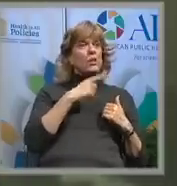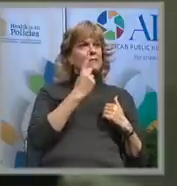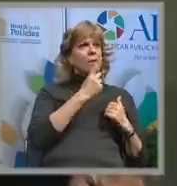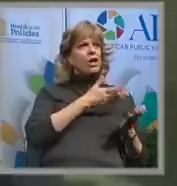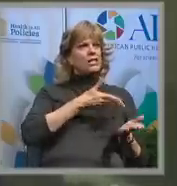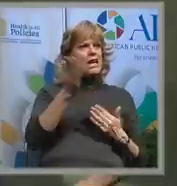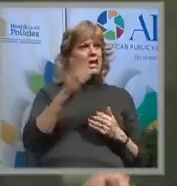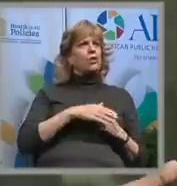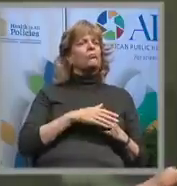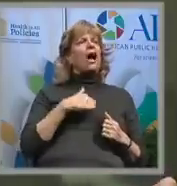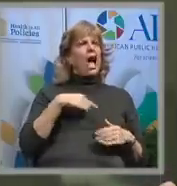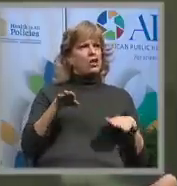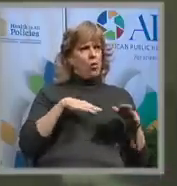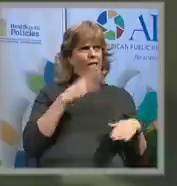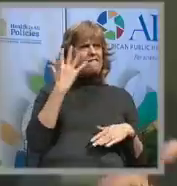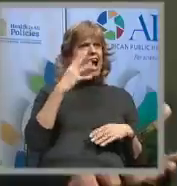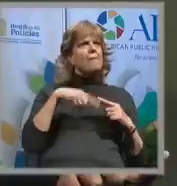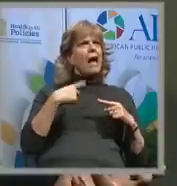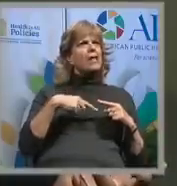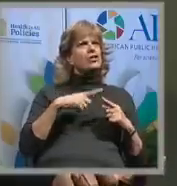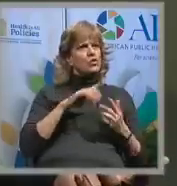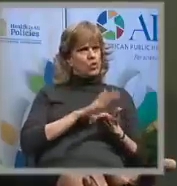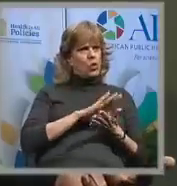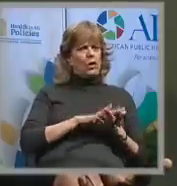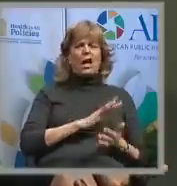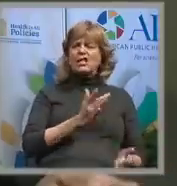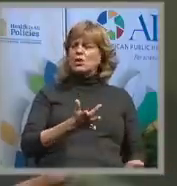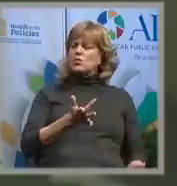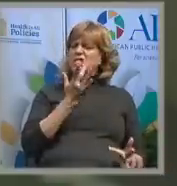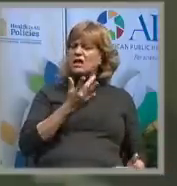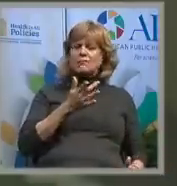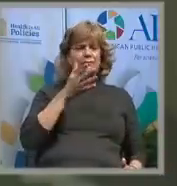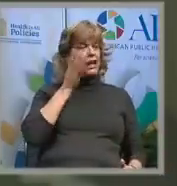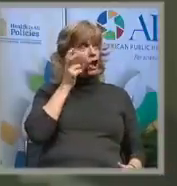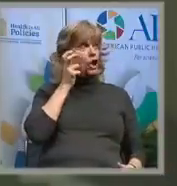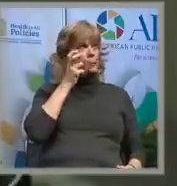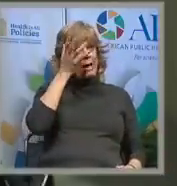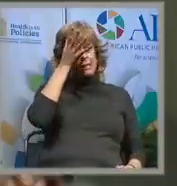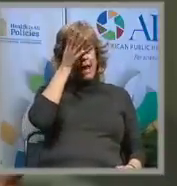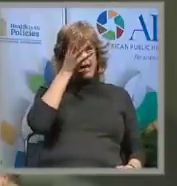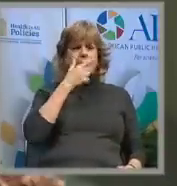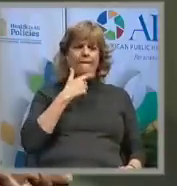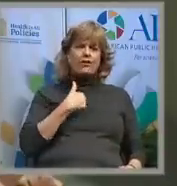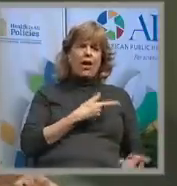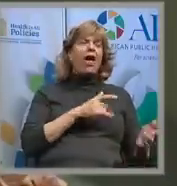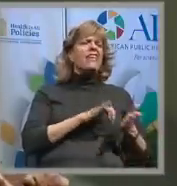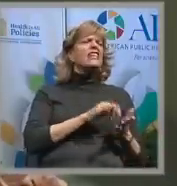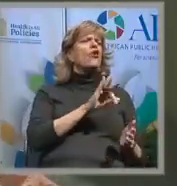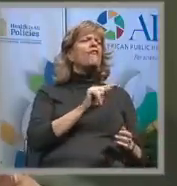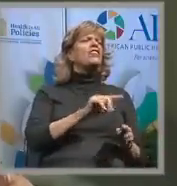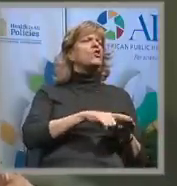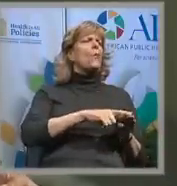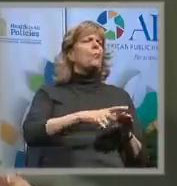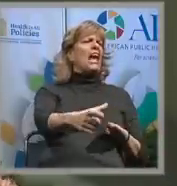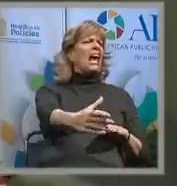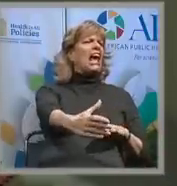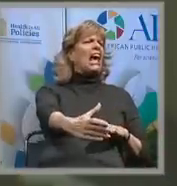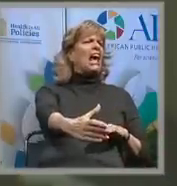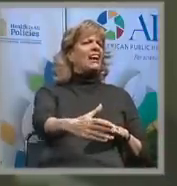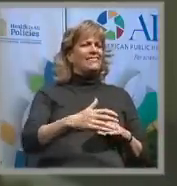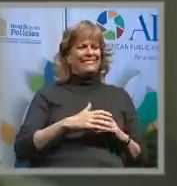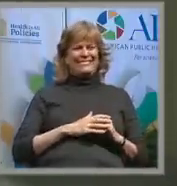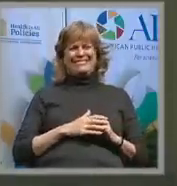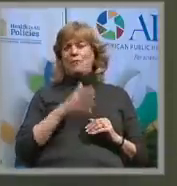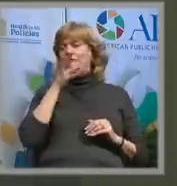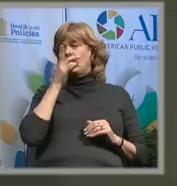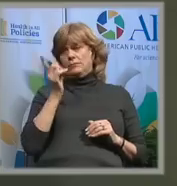school. I had to walk 5 miles to school every day. I got so tired of my dad telling that story. I said, Dad, that's why your feet so big, right? To which